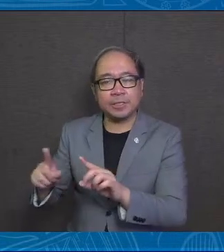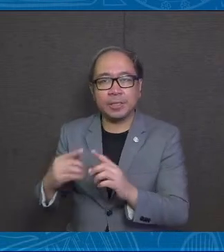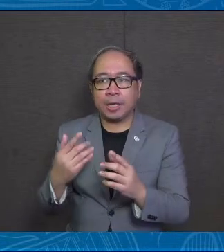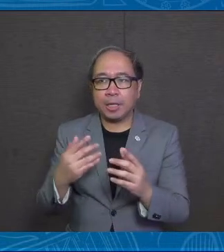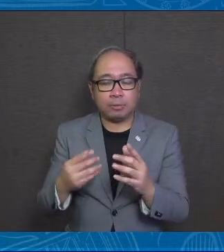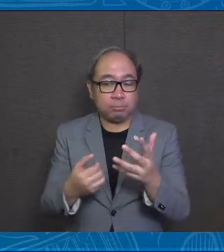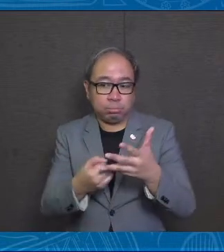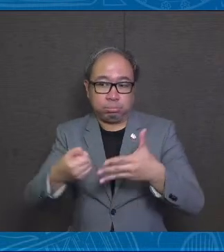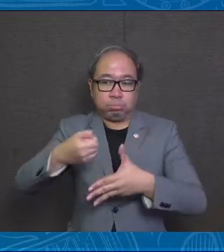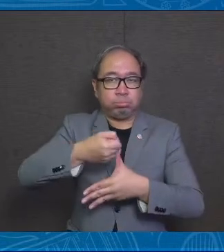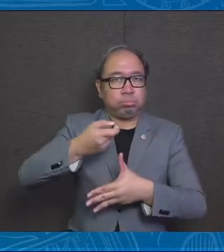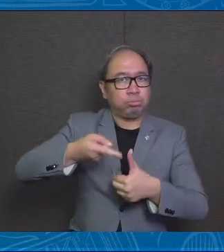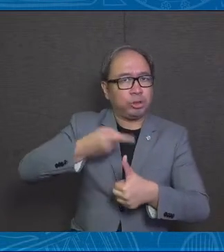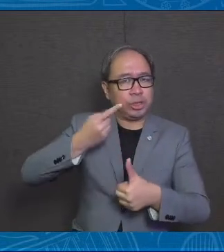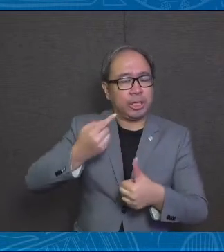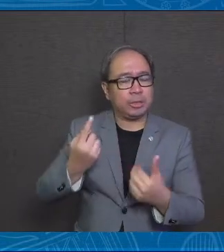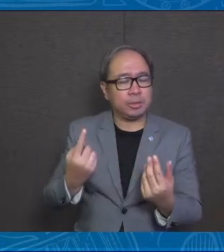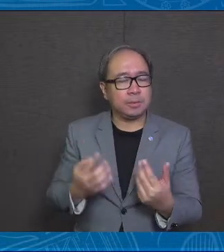prioritization.